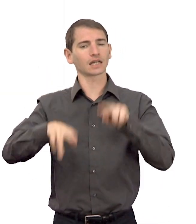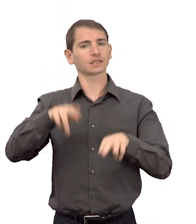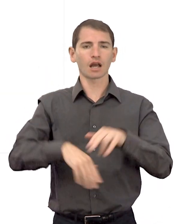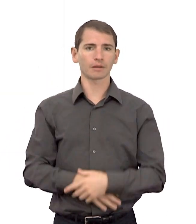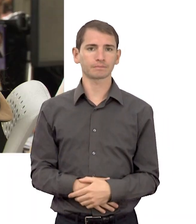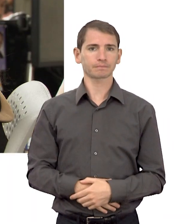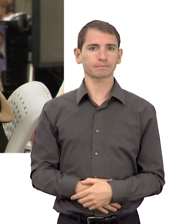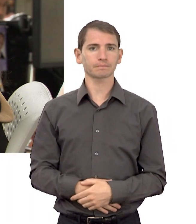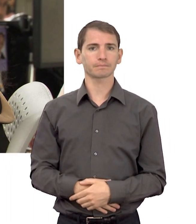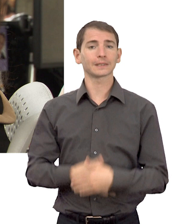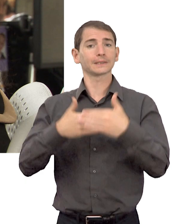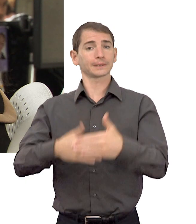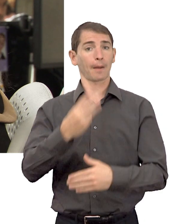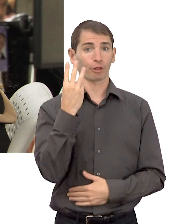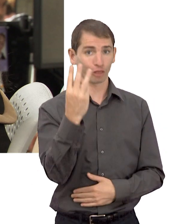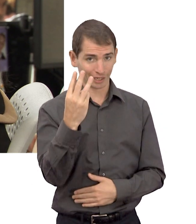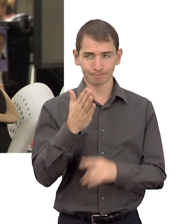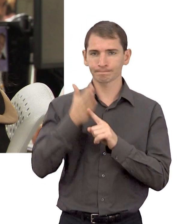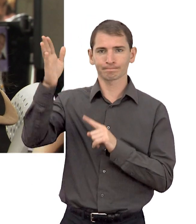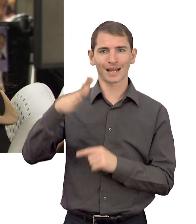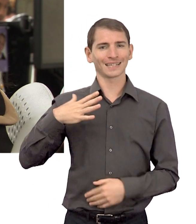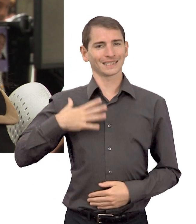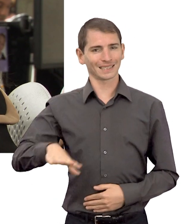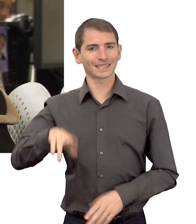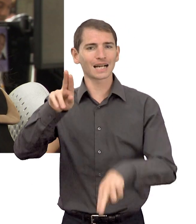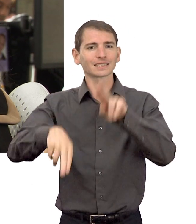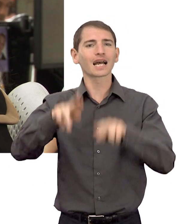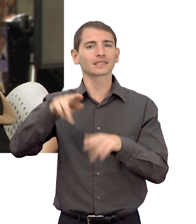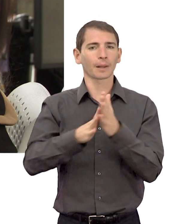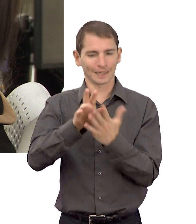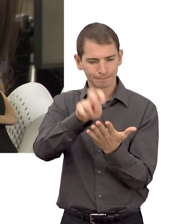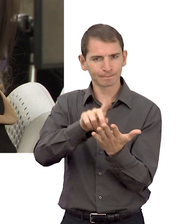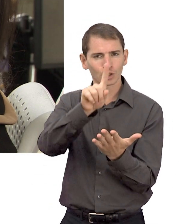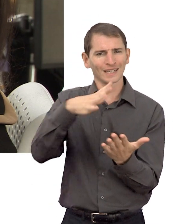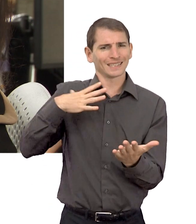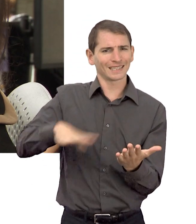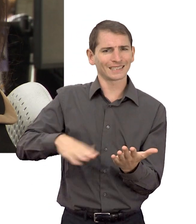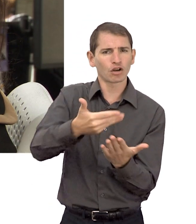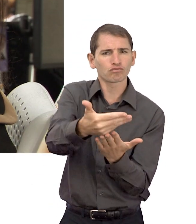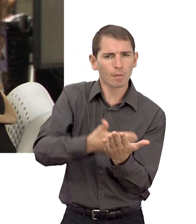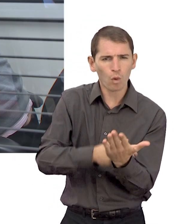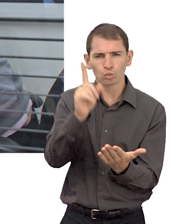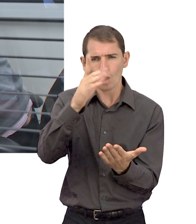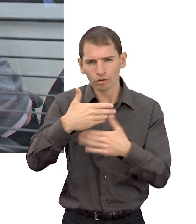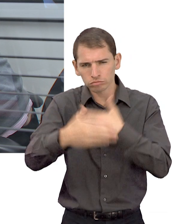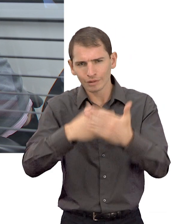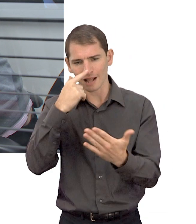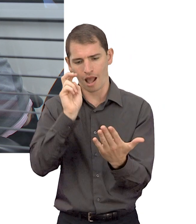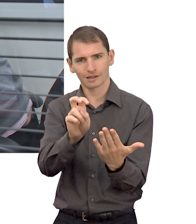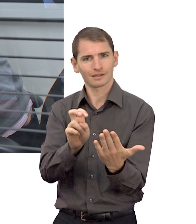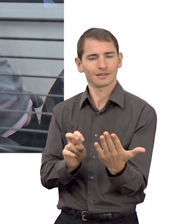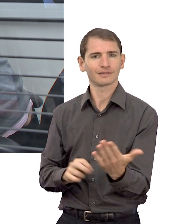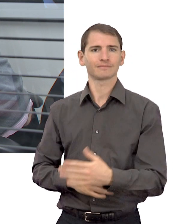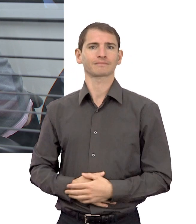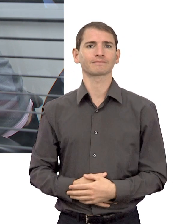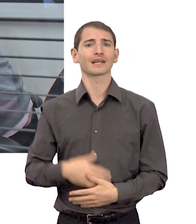Step 3 would be going to see your needs assessor to have your needs report done, so we know what sort of things can be put in place for your application. The needs assessment is not any